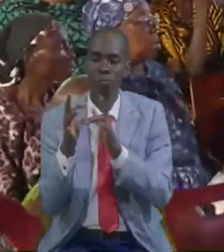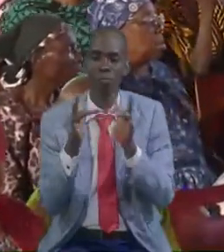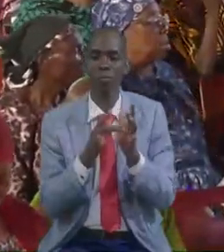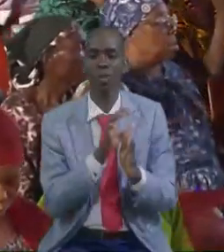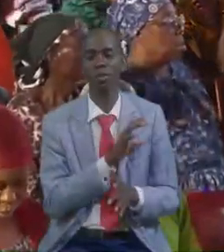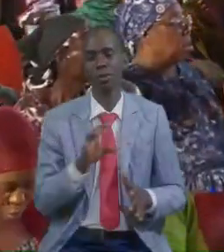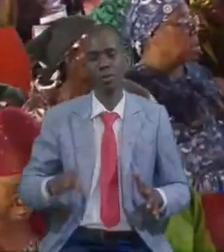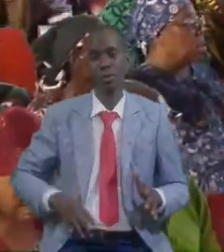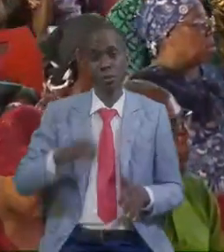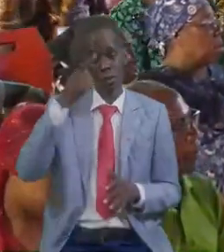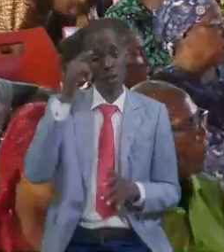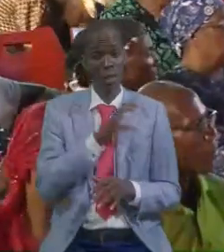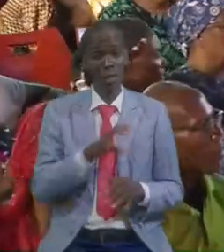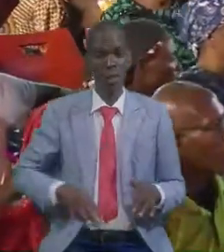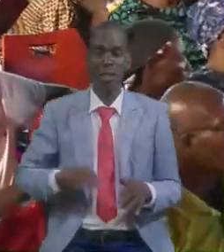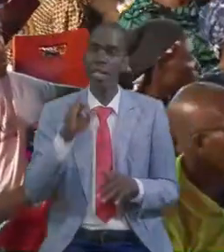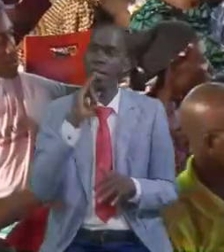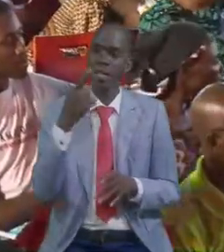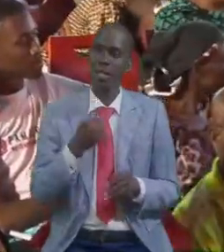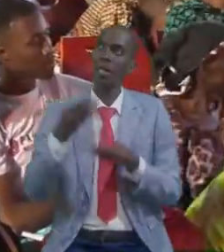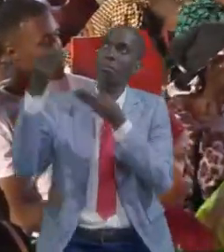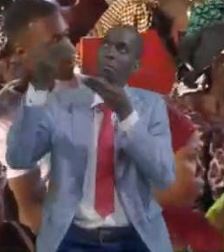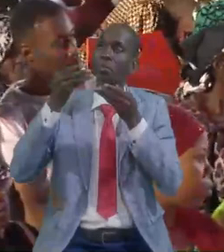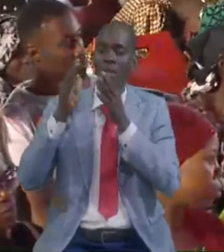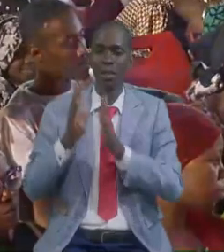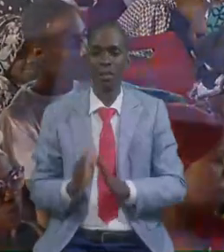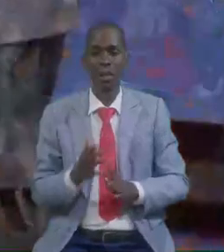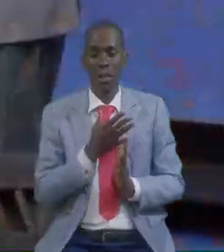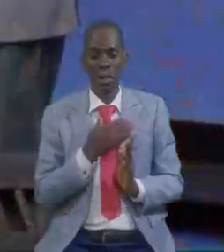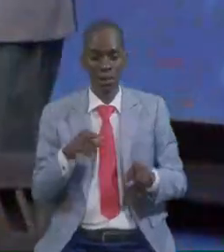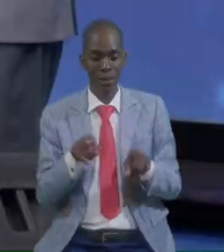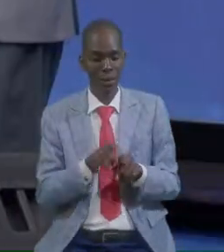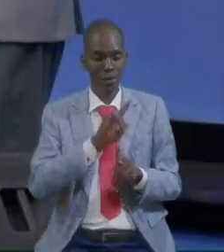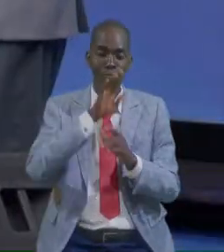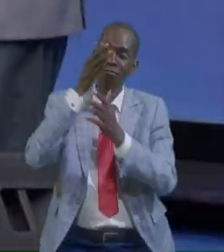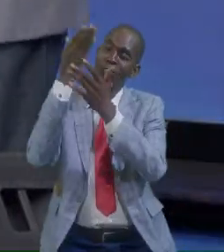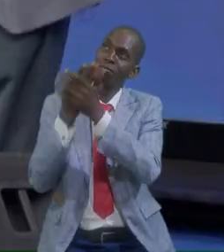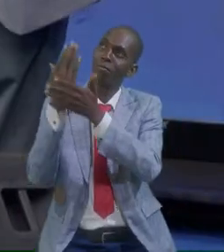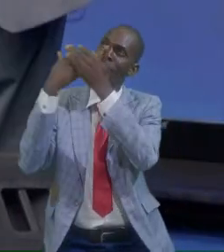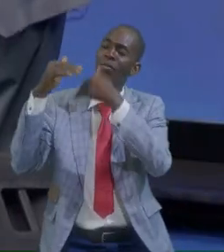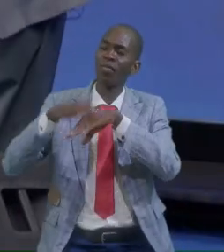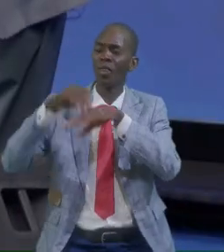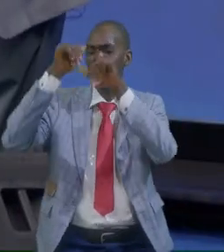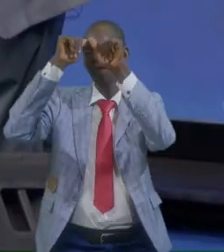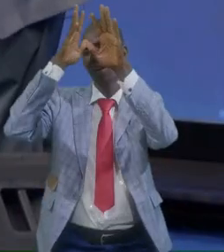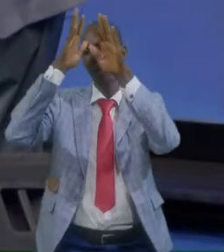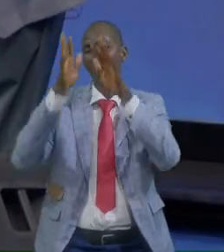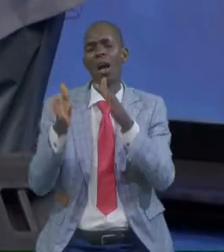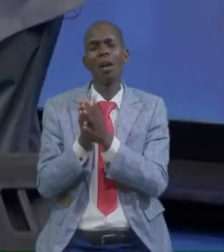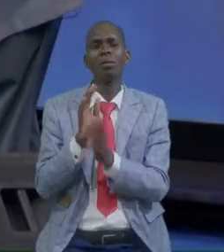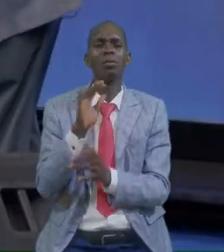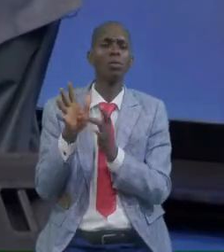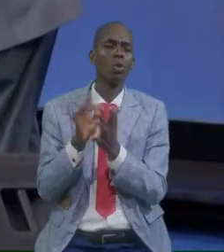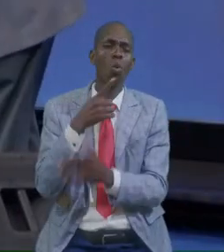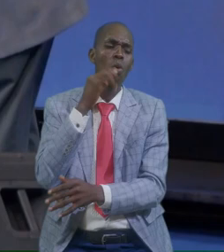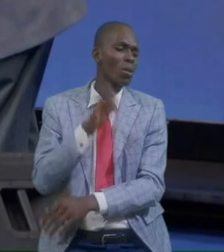is mediator. And then as he gets to heaven, the Father said, who is that following you?